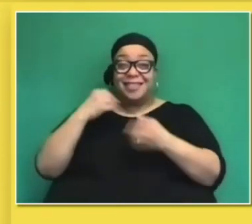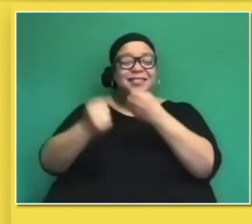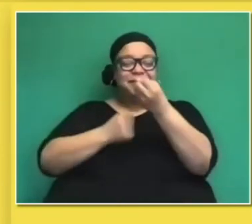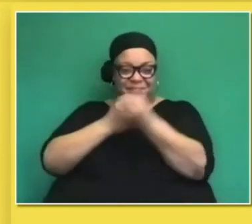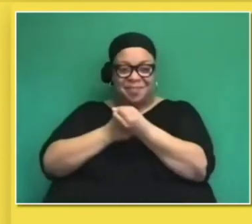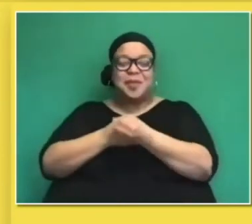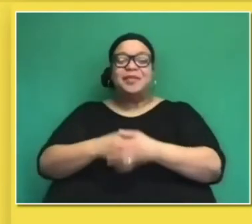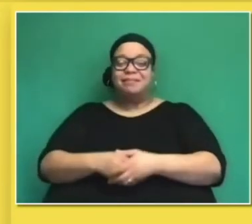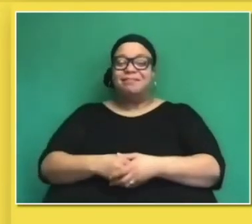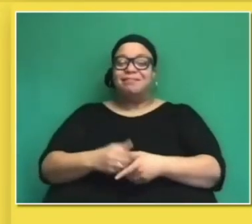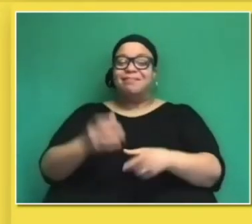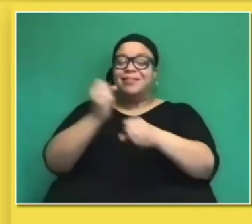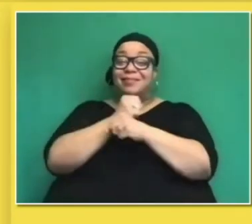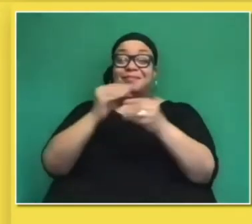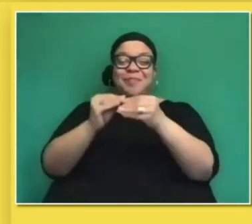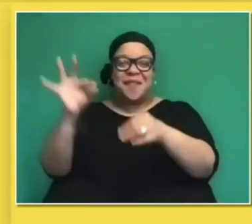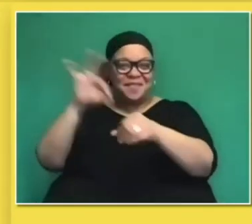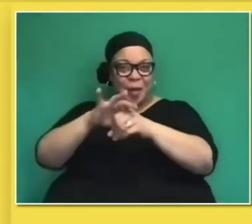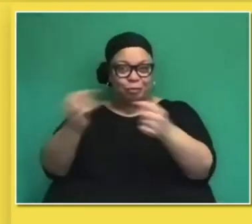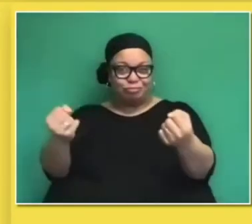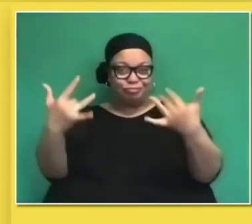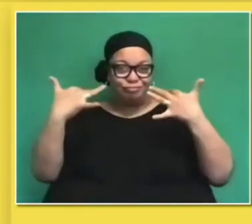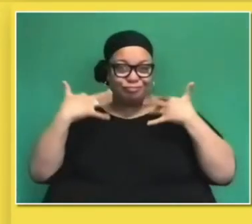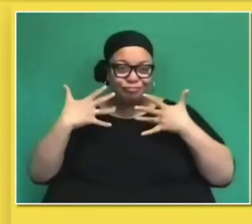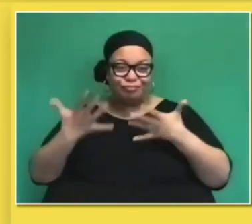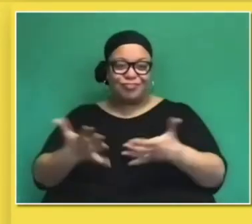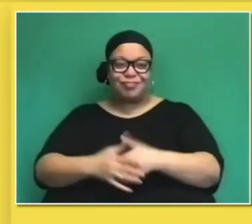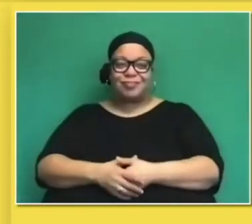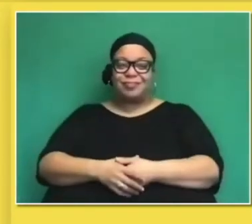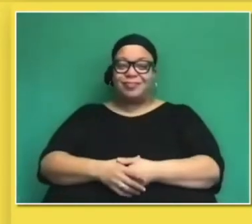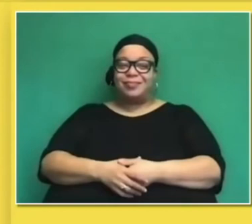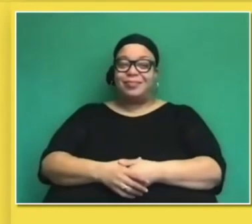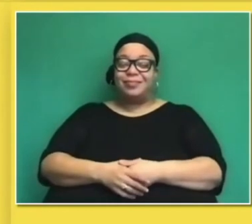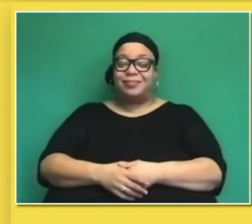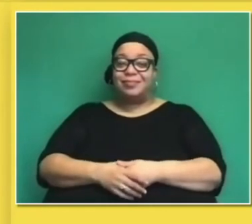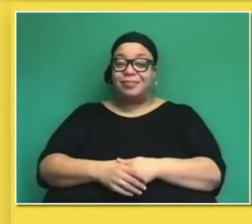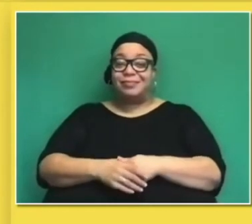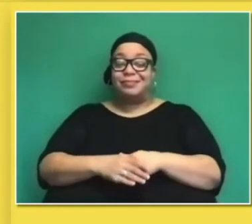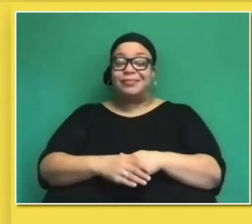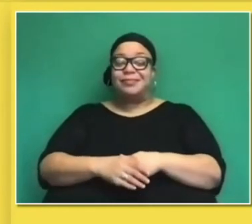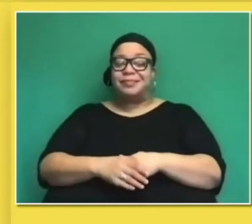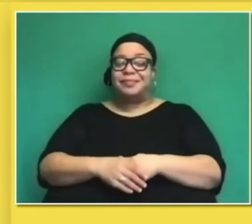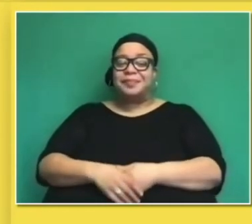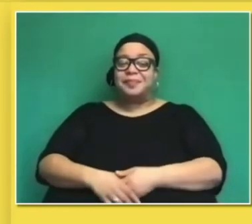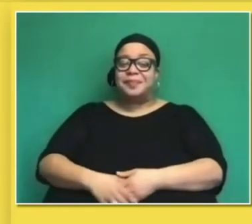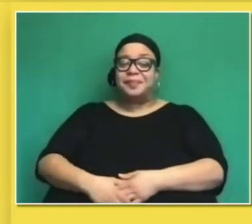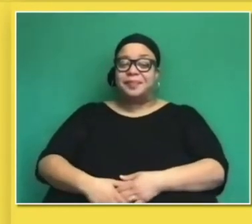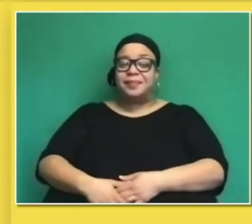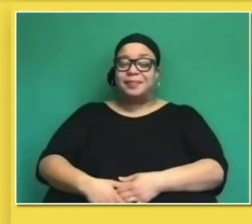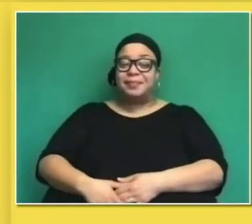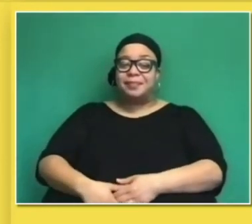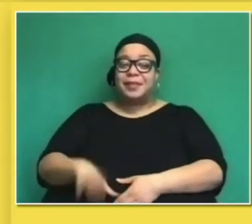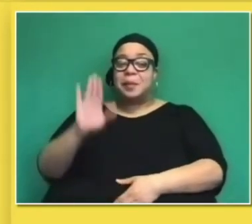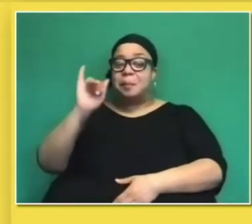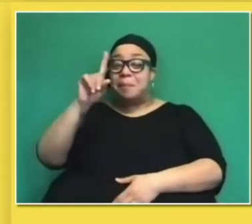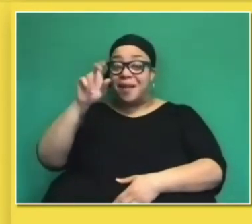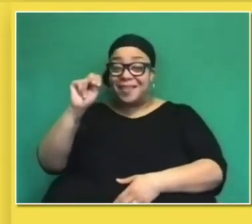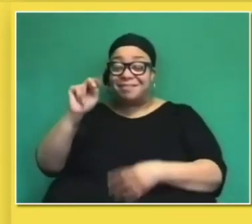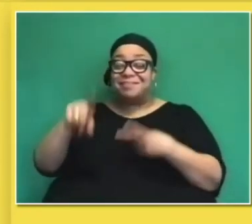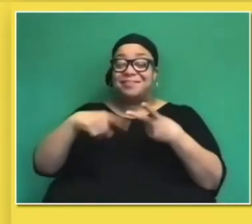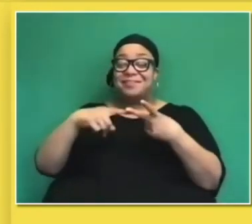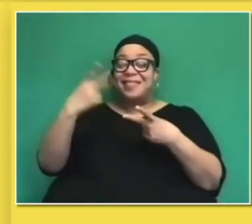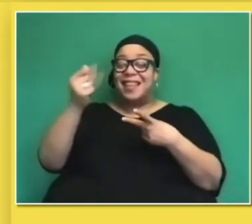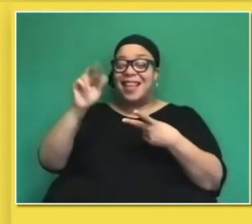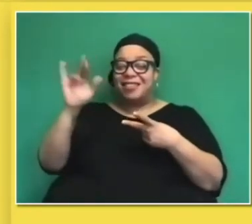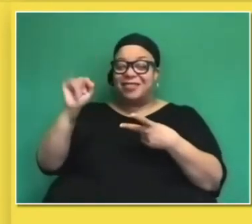candidate in history. This from a candidate who ran on $15 and a union expanding healthcare, saying, in